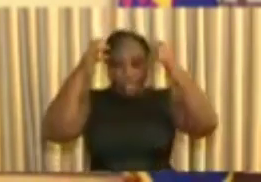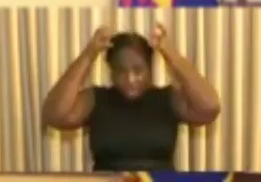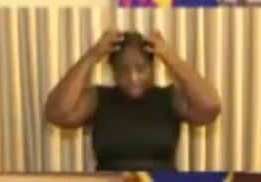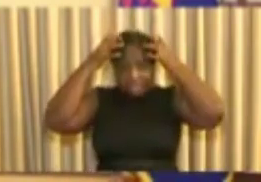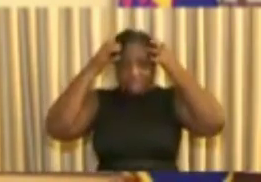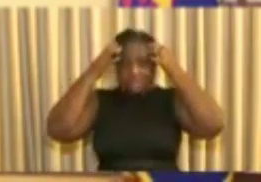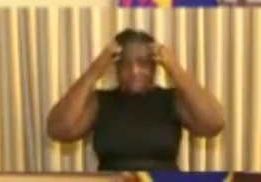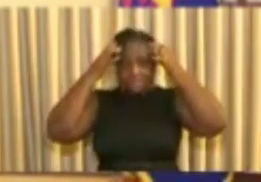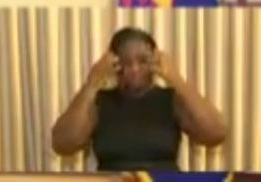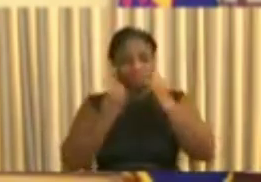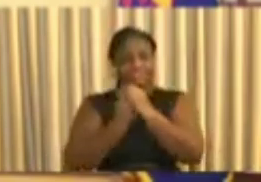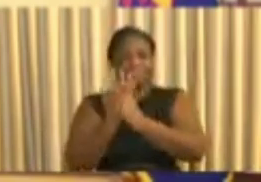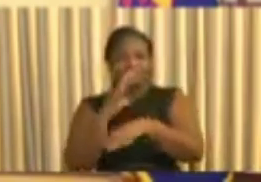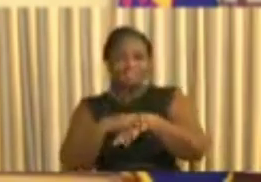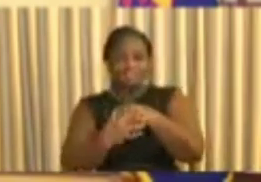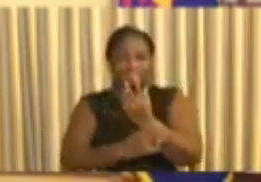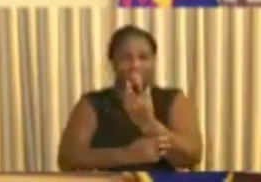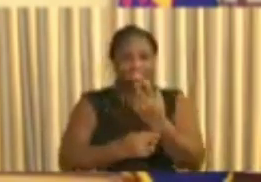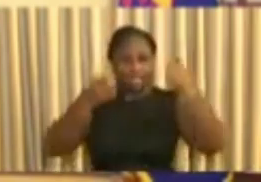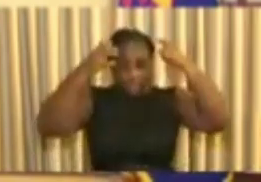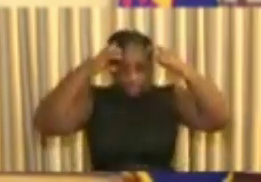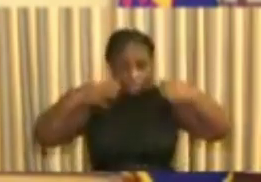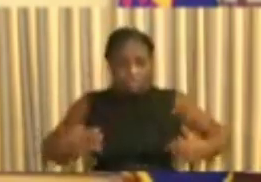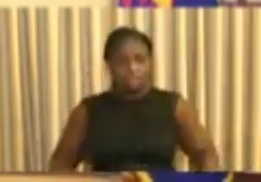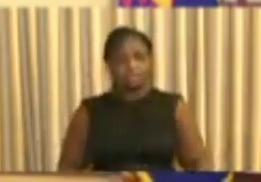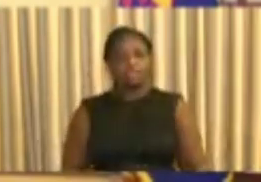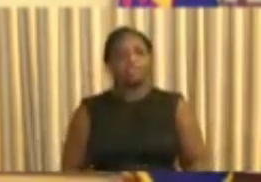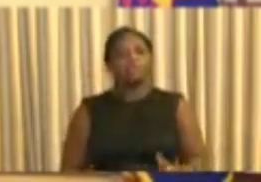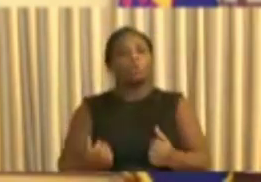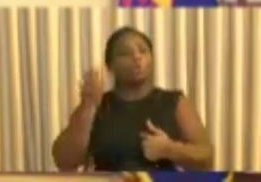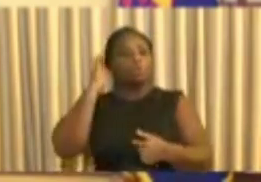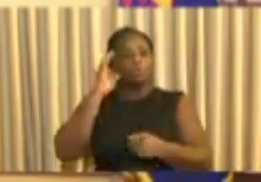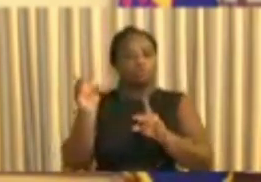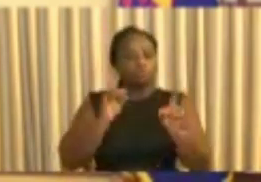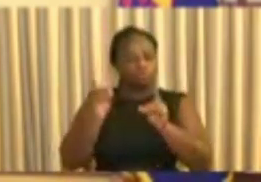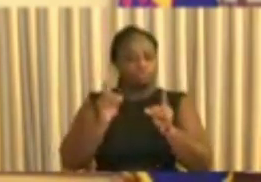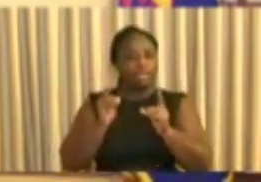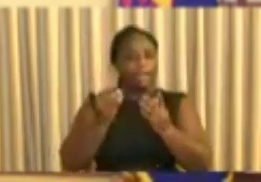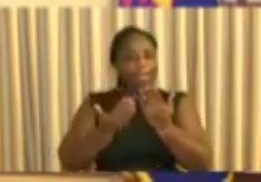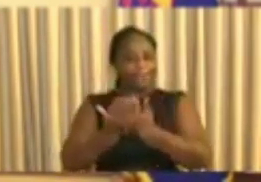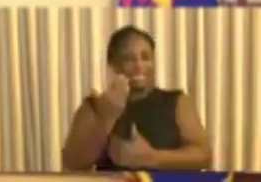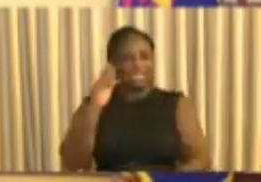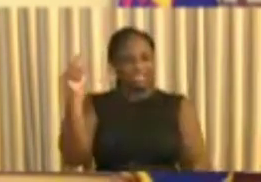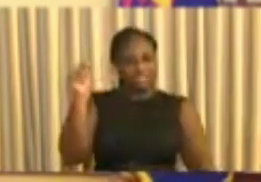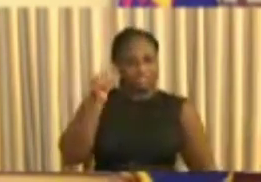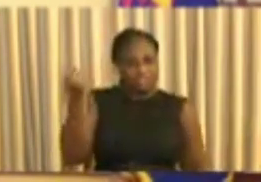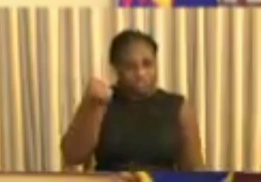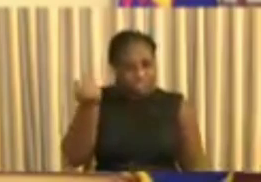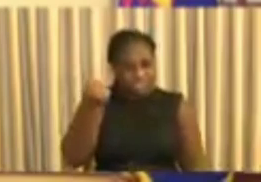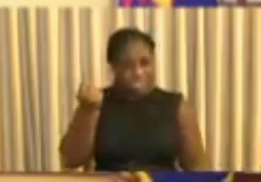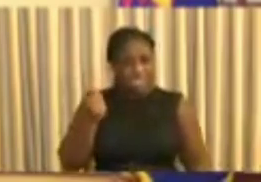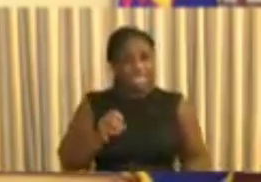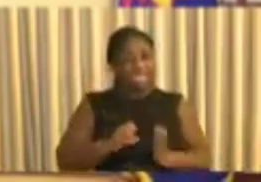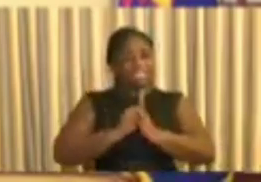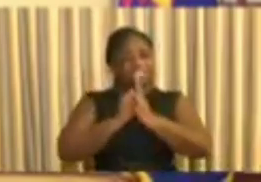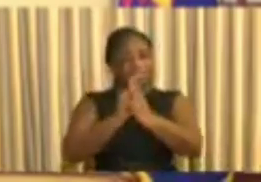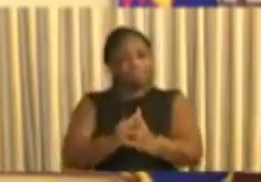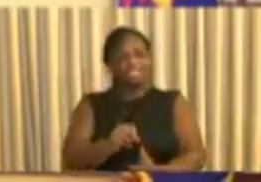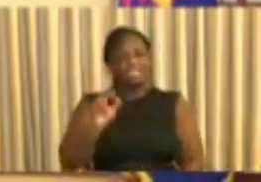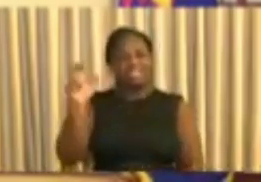covers, surgical scrubs, and gowns will commence from Tuesday. For example,